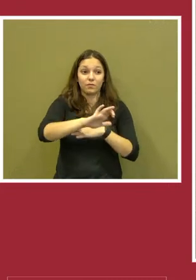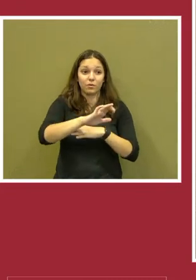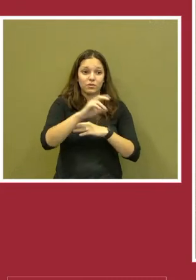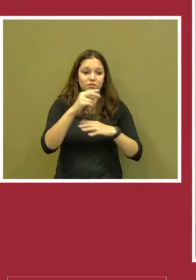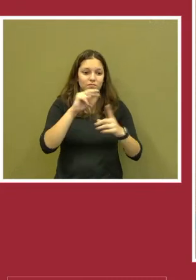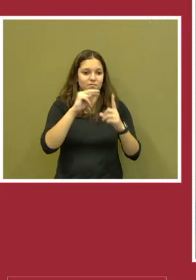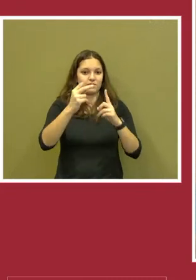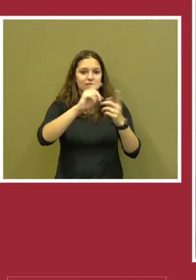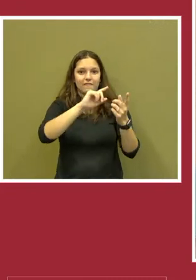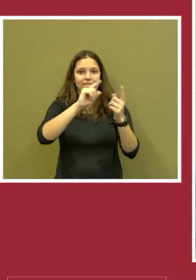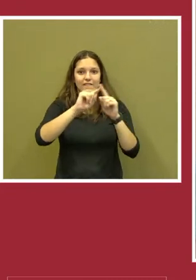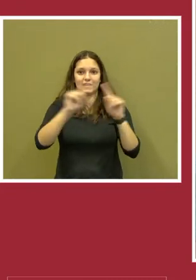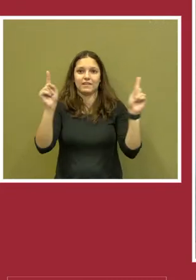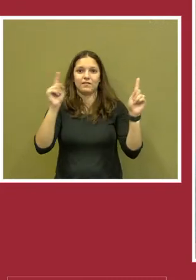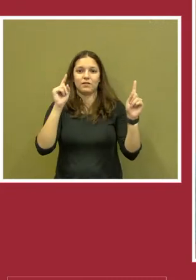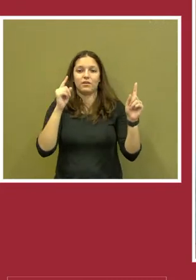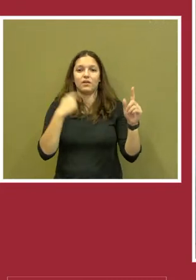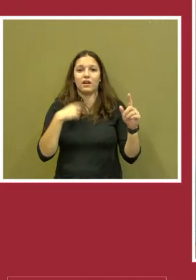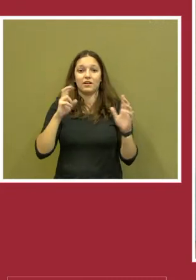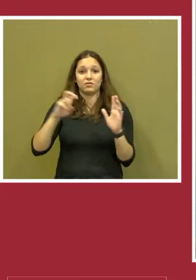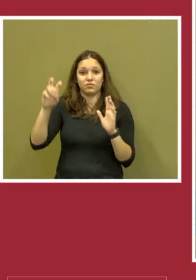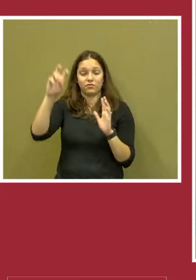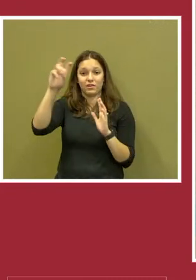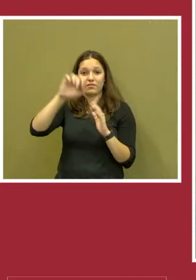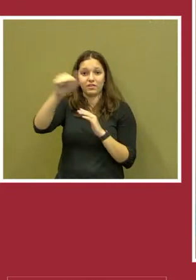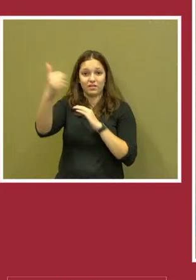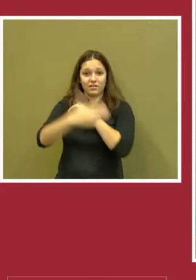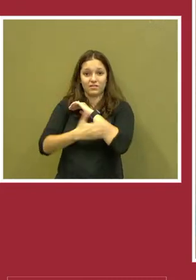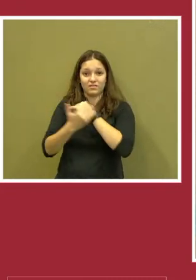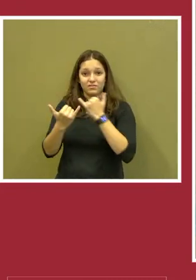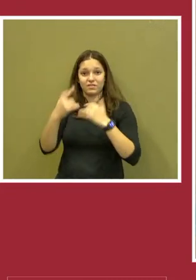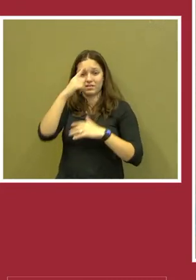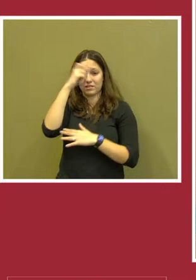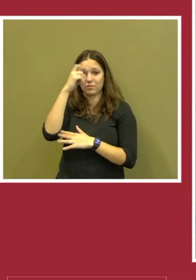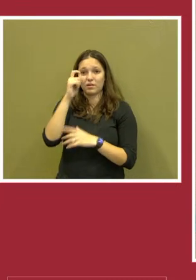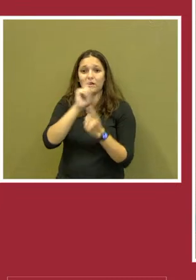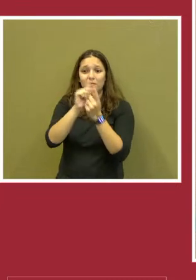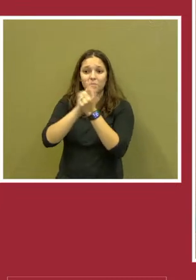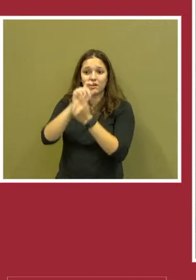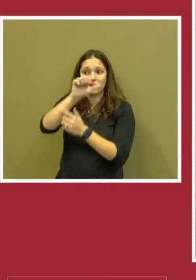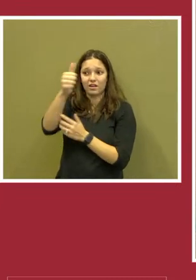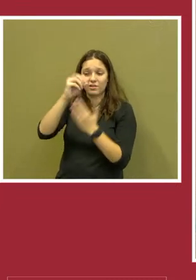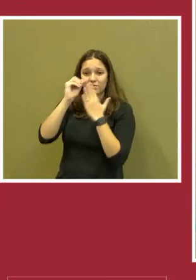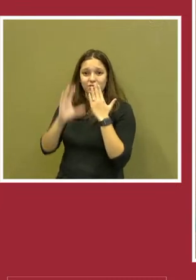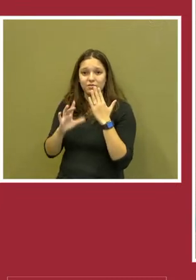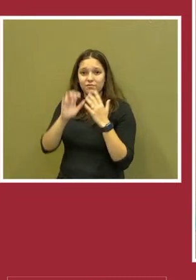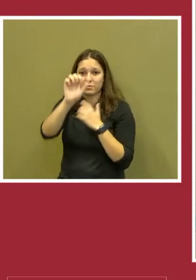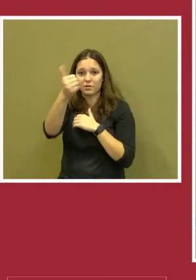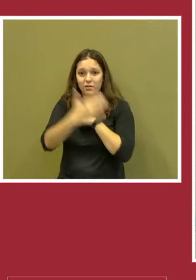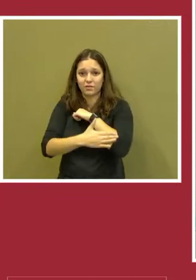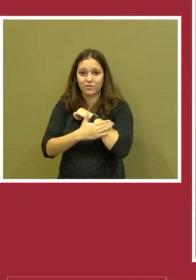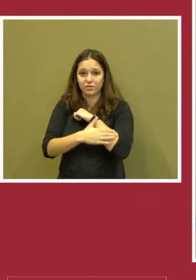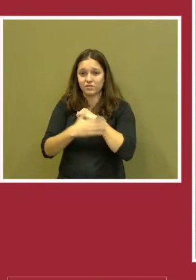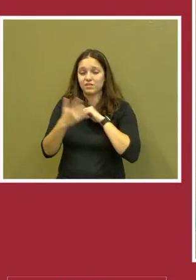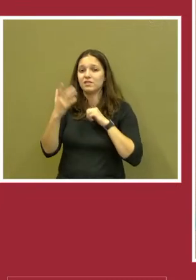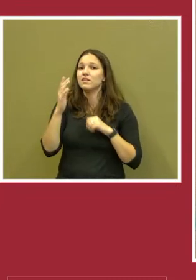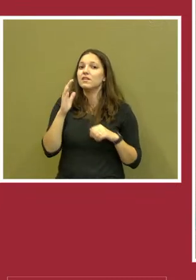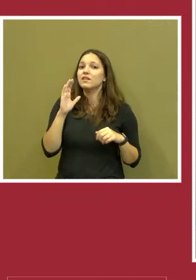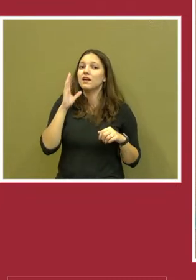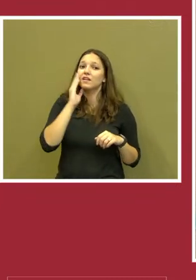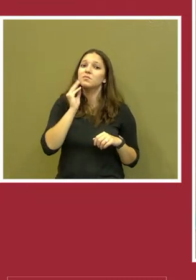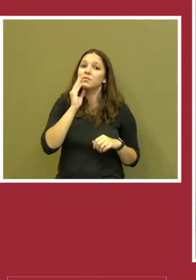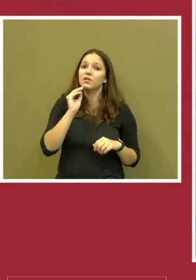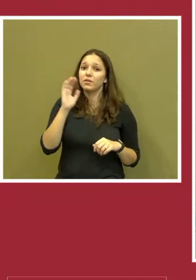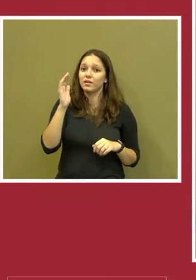different way. I traveled abroad this summer and I got to meet a lot of other students from other countries, and they had very similar experiences to